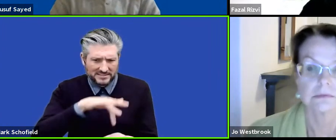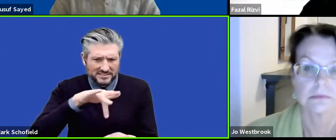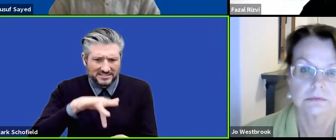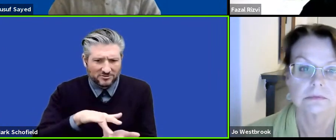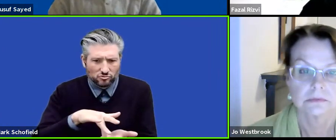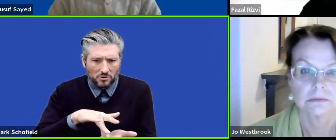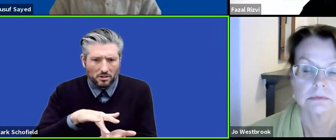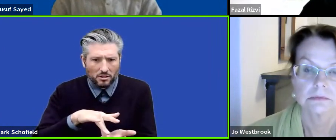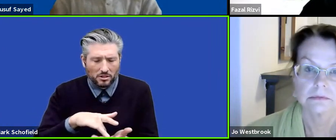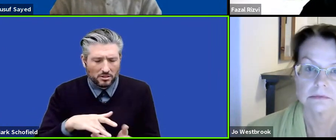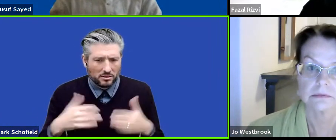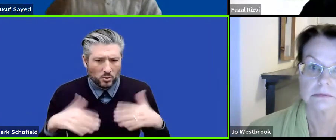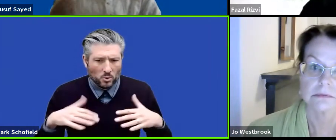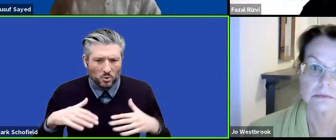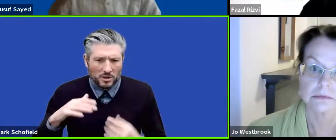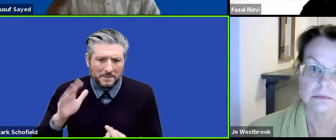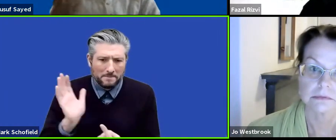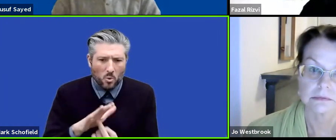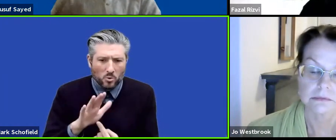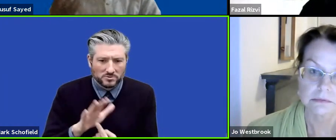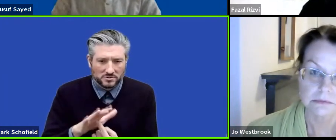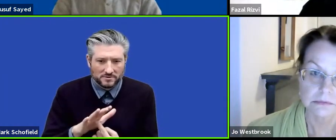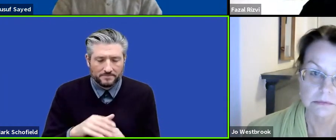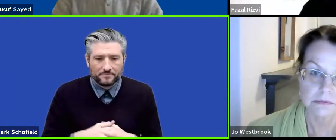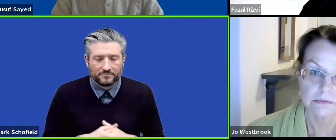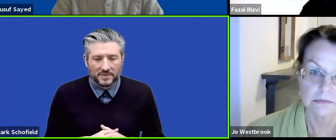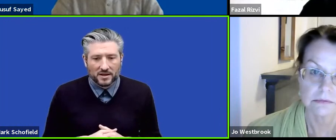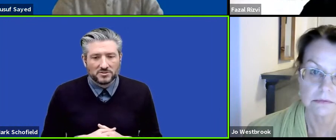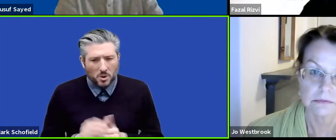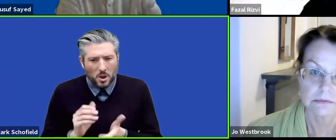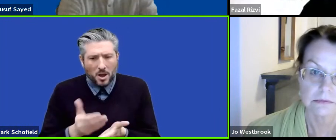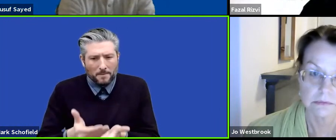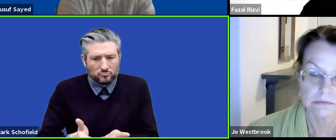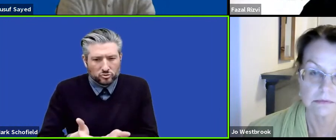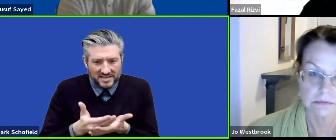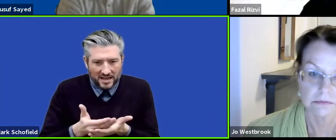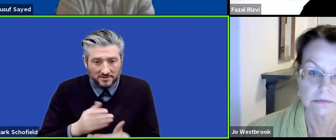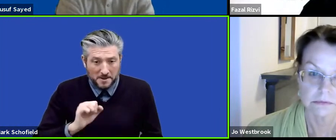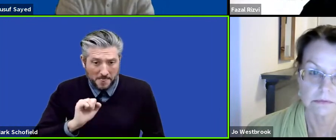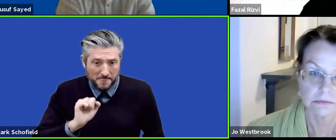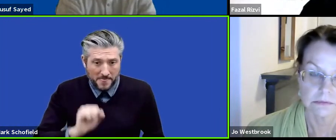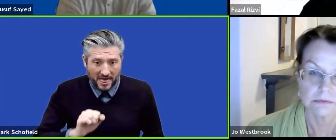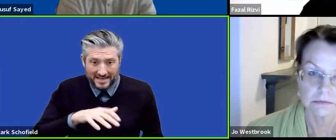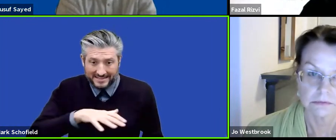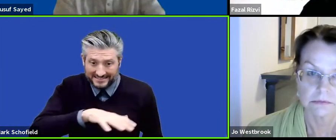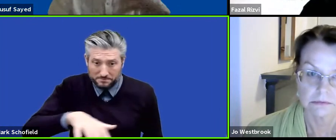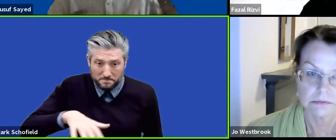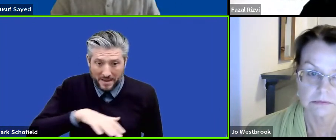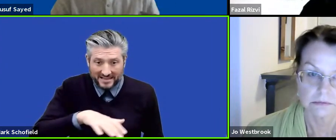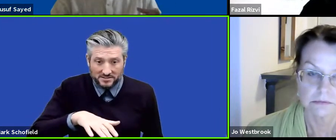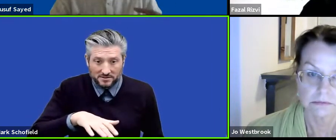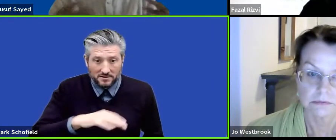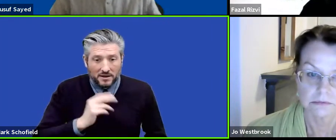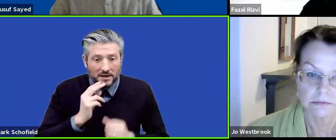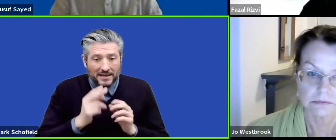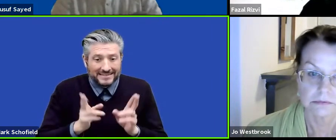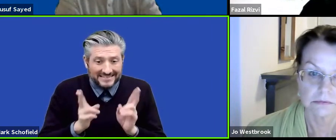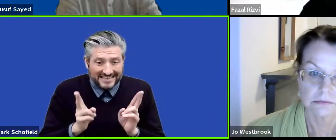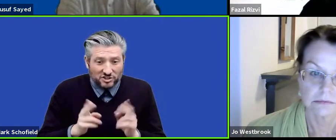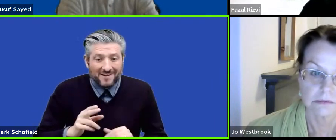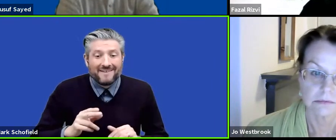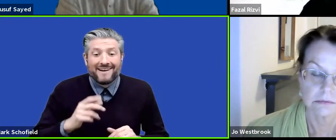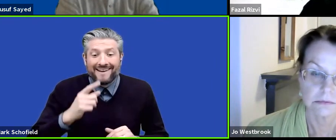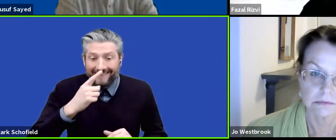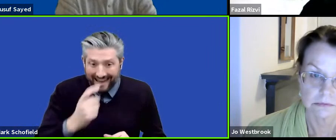building back a better normal, must be protecting that space for teachers to do what they can do in the classroom, supported